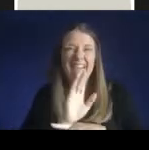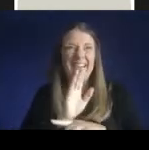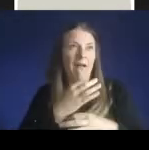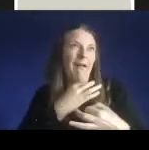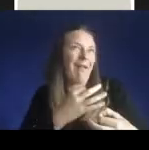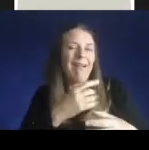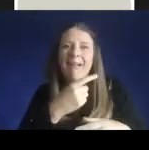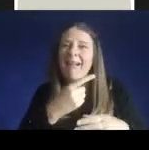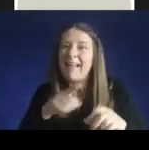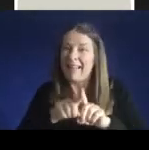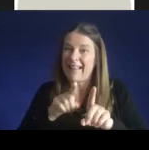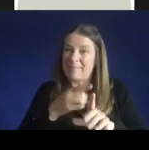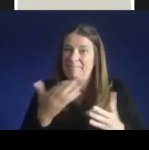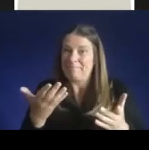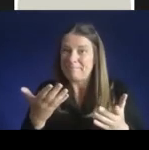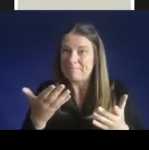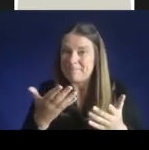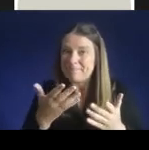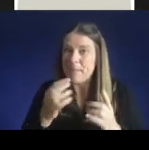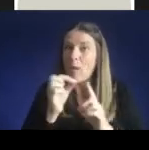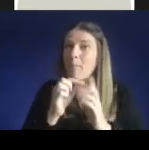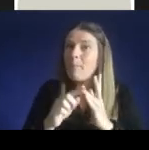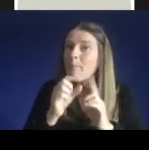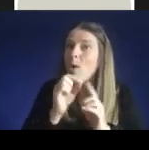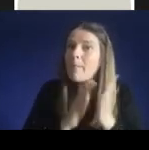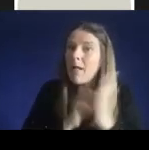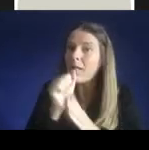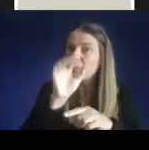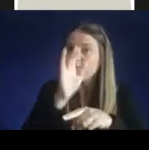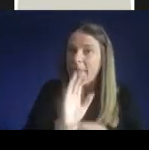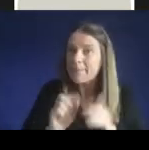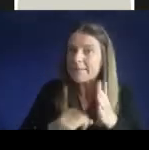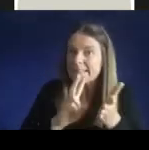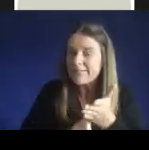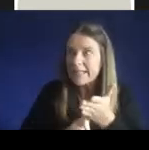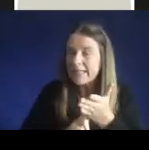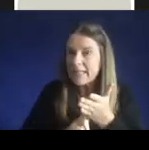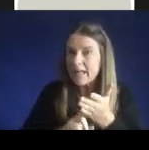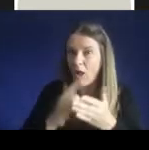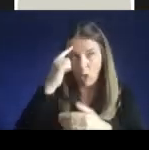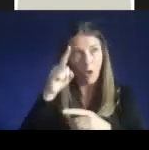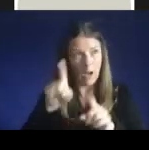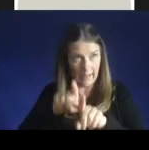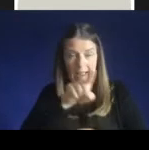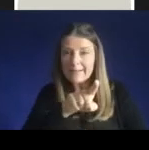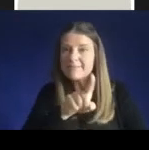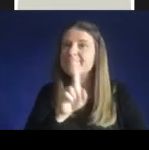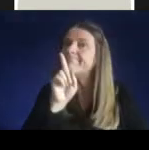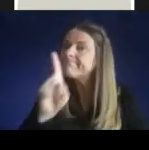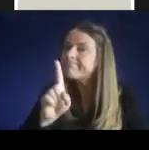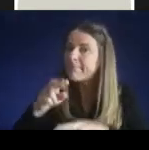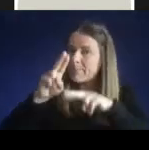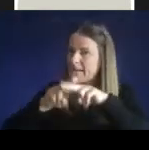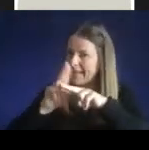Lured in by pop culture, it came as a deadweight truth when my dad's friend was sentenced to 16 years